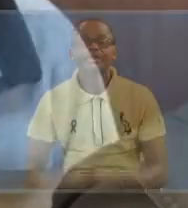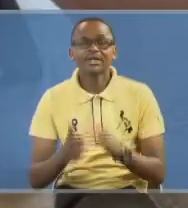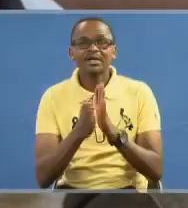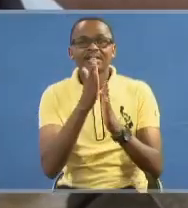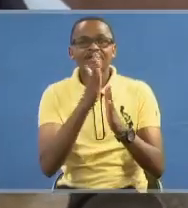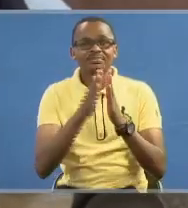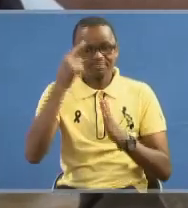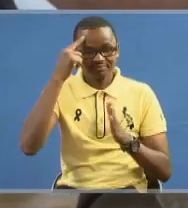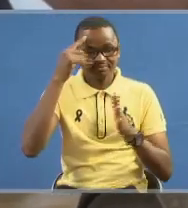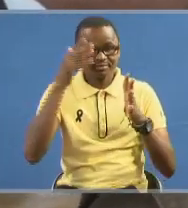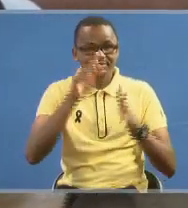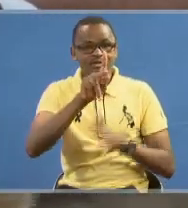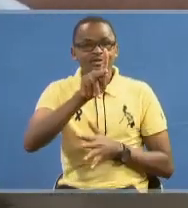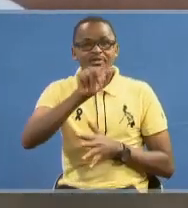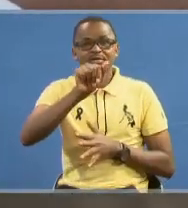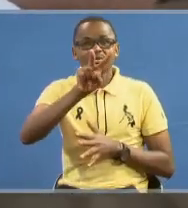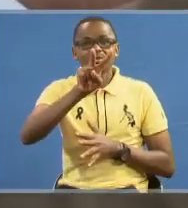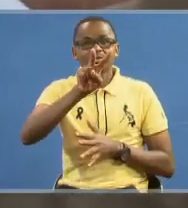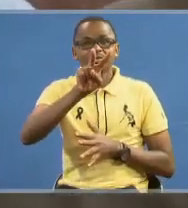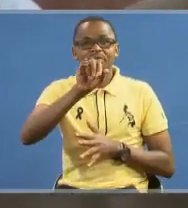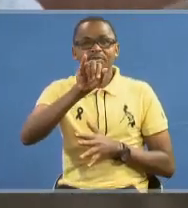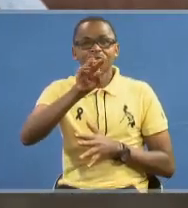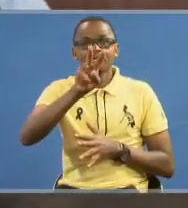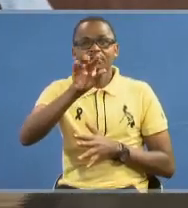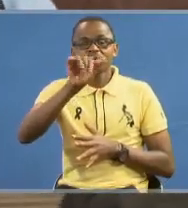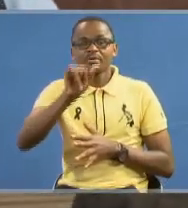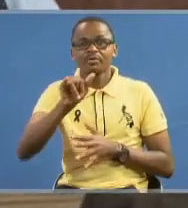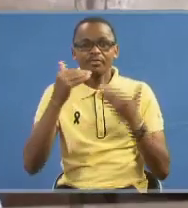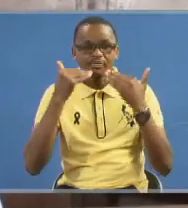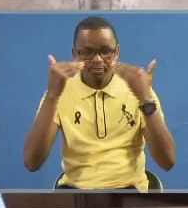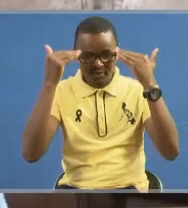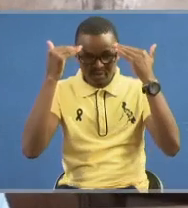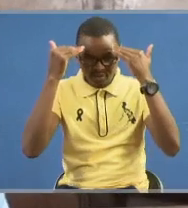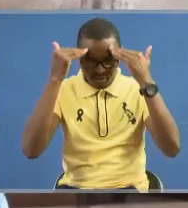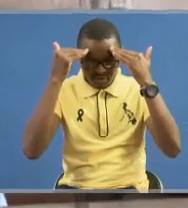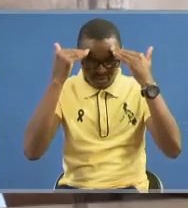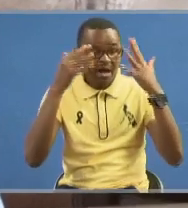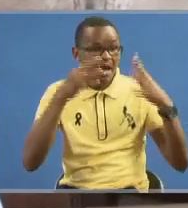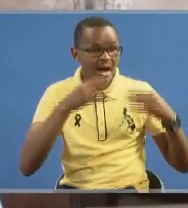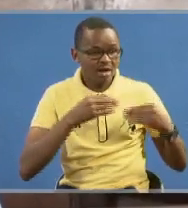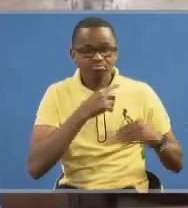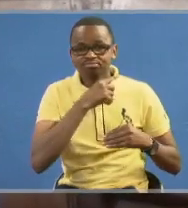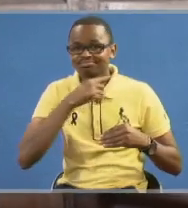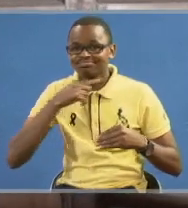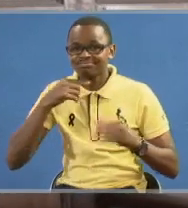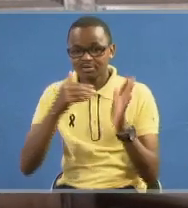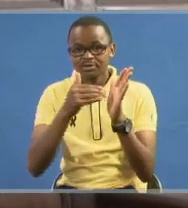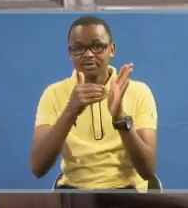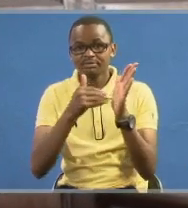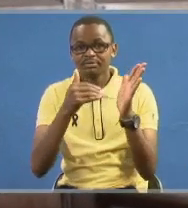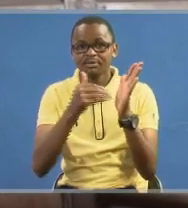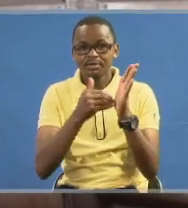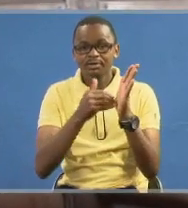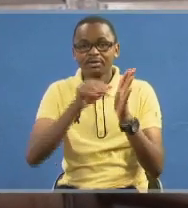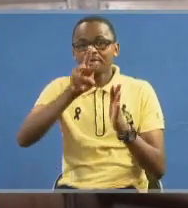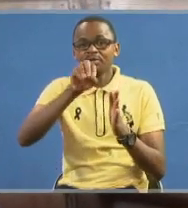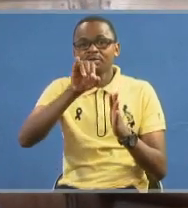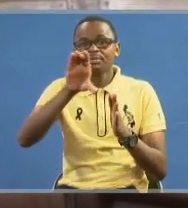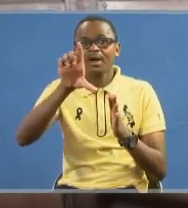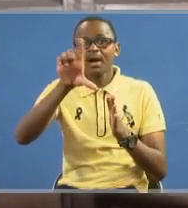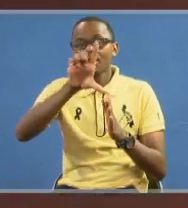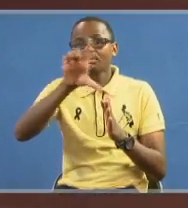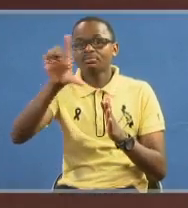Despite suspect Kavivia Mwagange being open before the court to give his confession on the murder of Machakos Catholic priest Michael